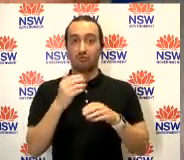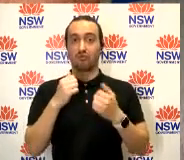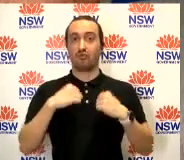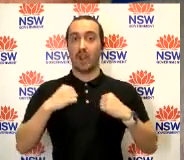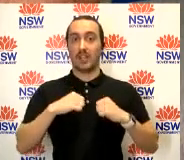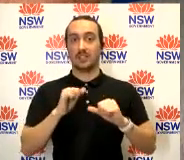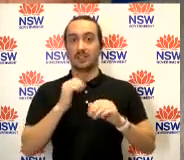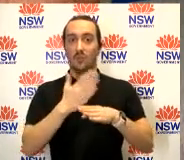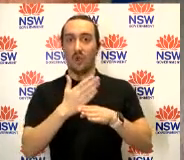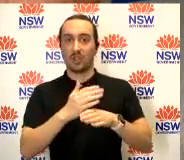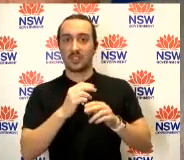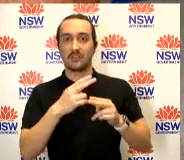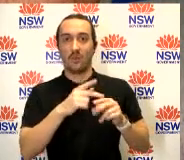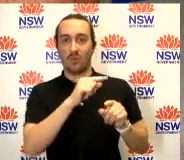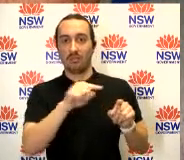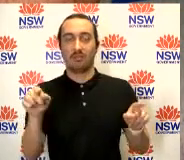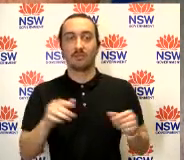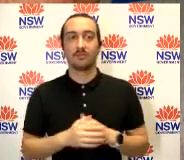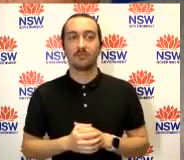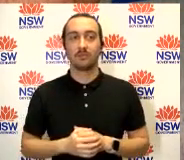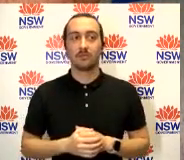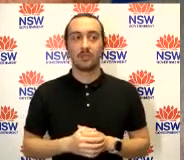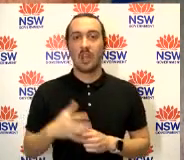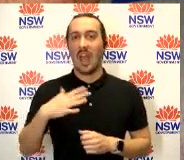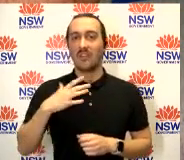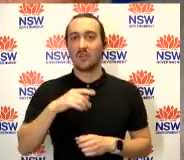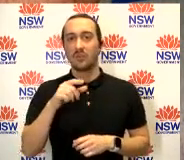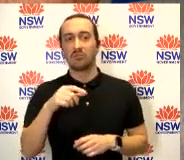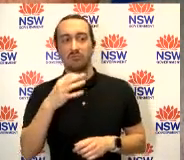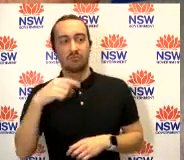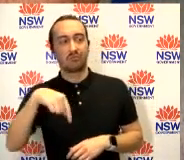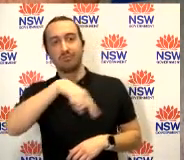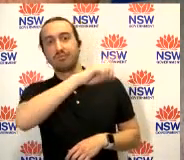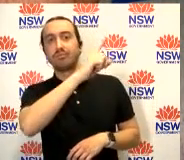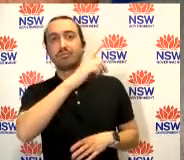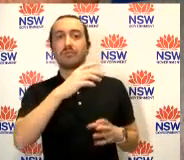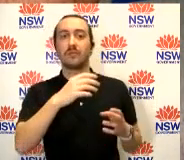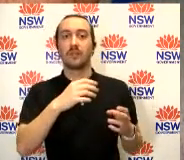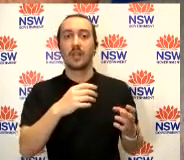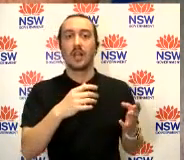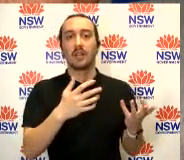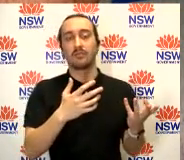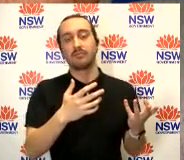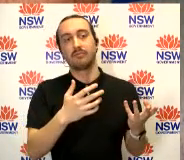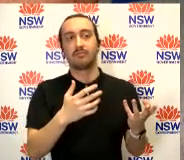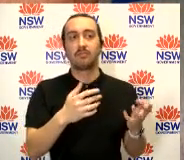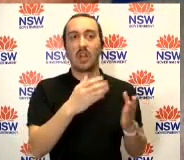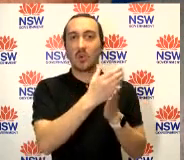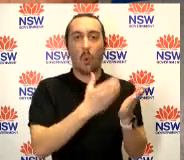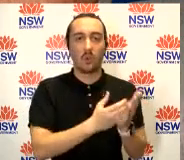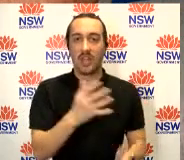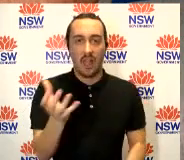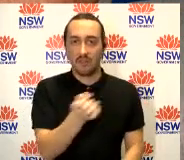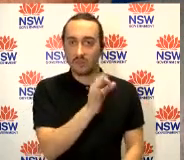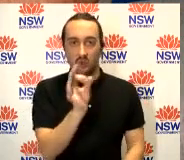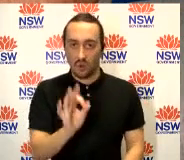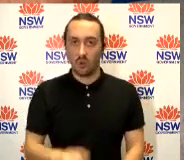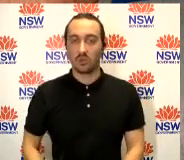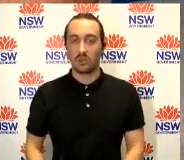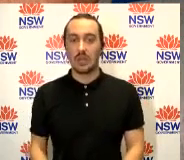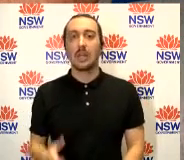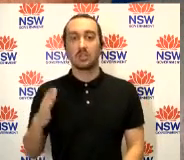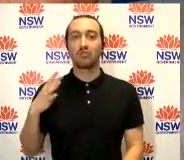and know what they're doing, know how to use the product, they can train their other workers. There's nothing wrong with that. It's got to be competent. Yes. That's the key. Just